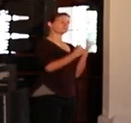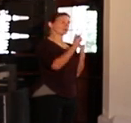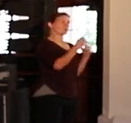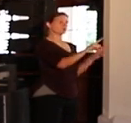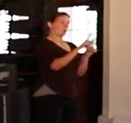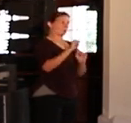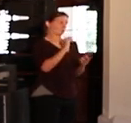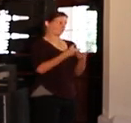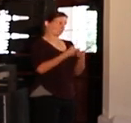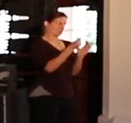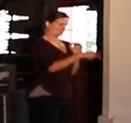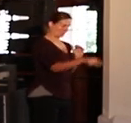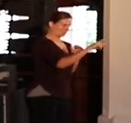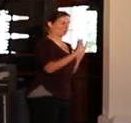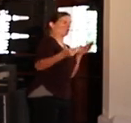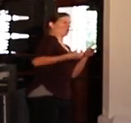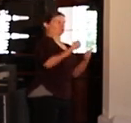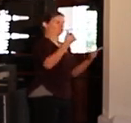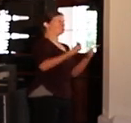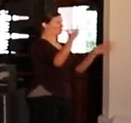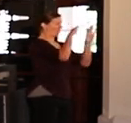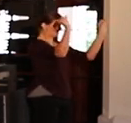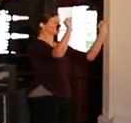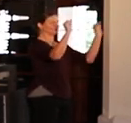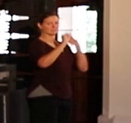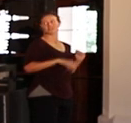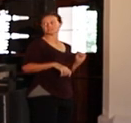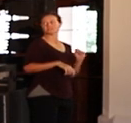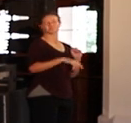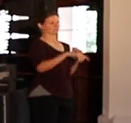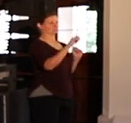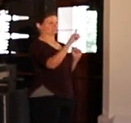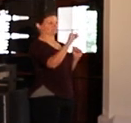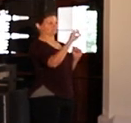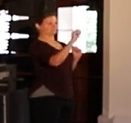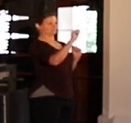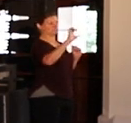almost as new as you, our brand new president, Lee Zack.